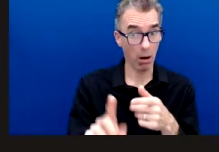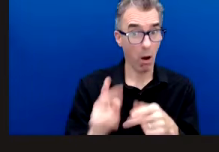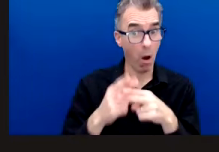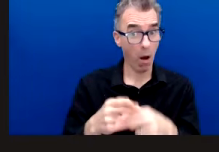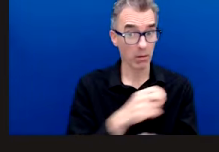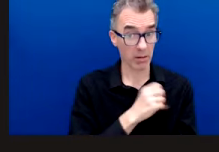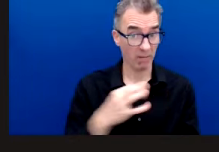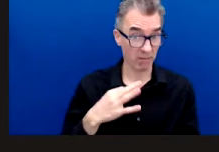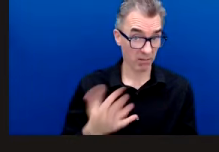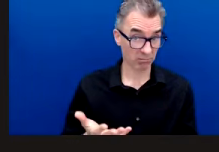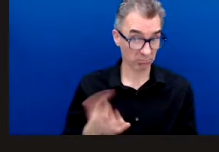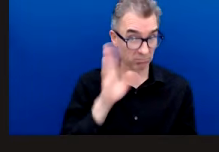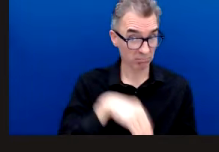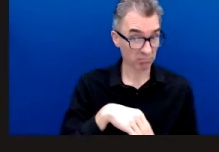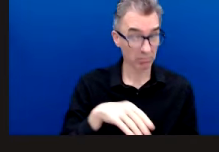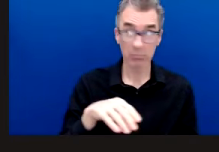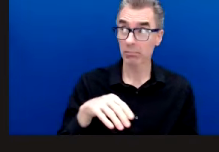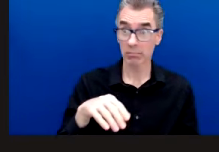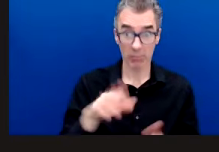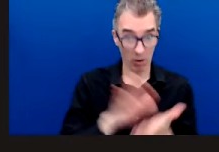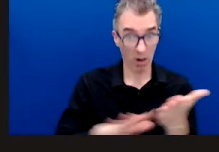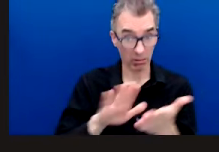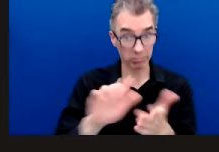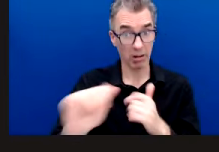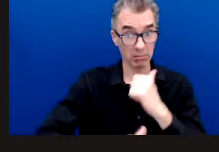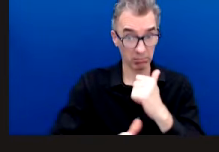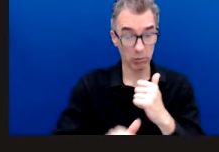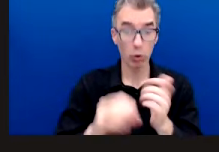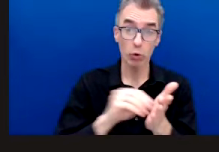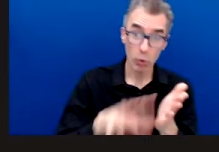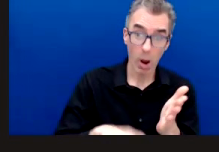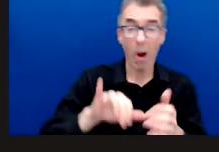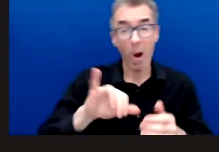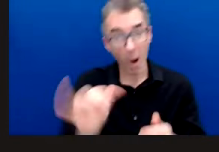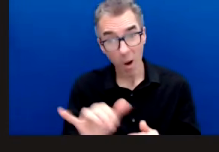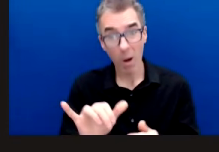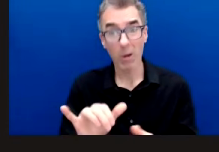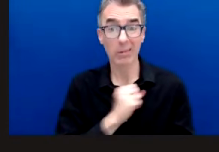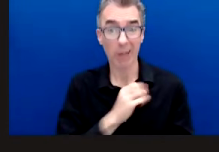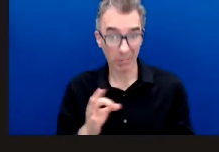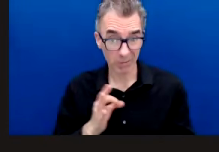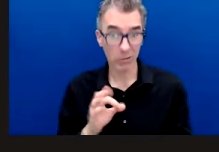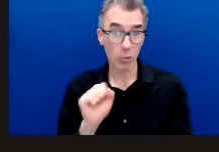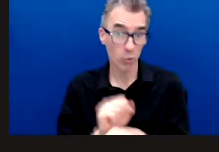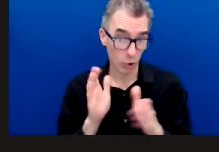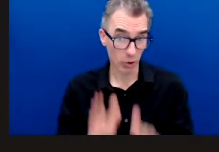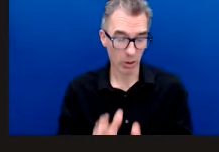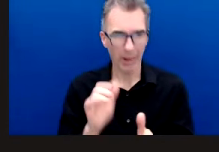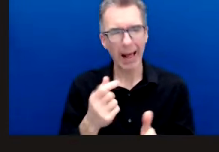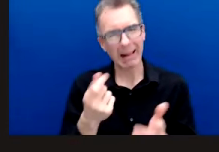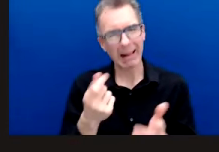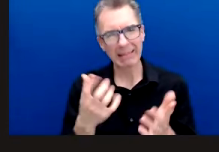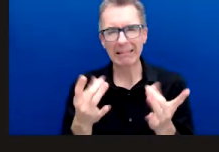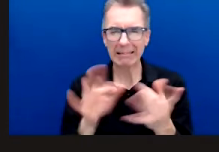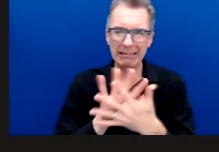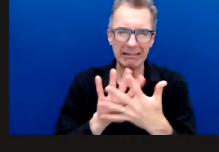State Center. So they're a student and an employee. So it kind of gets a little murky in that sense. And on our